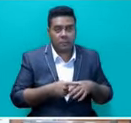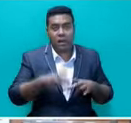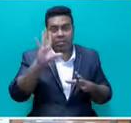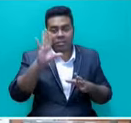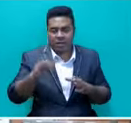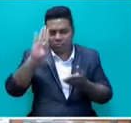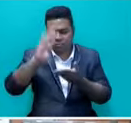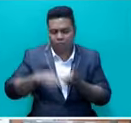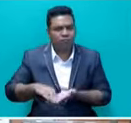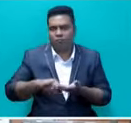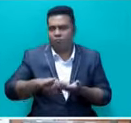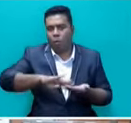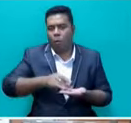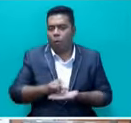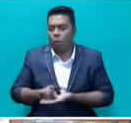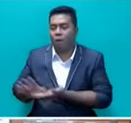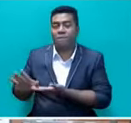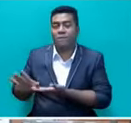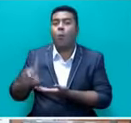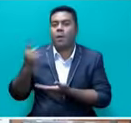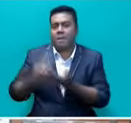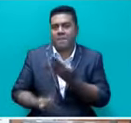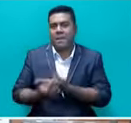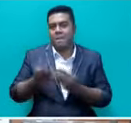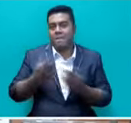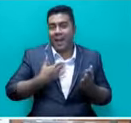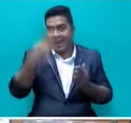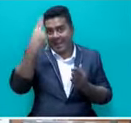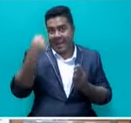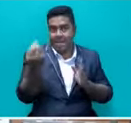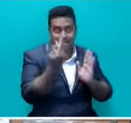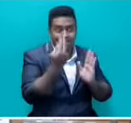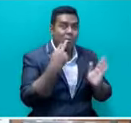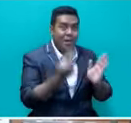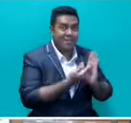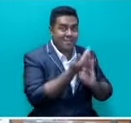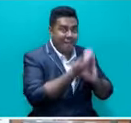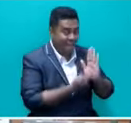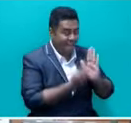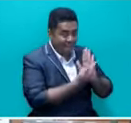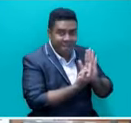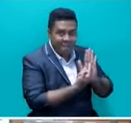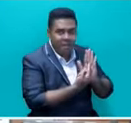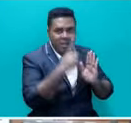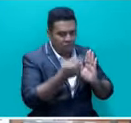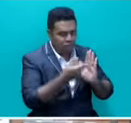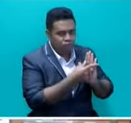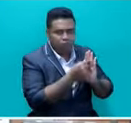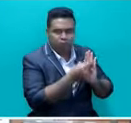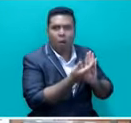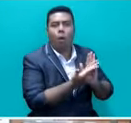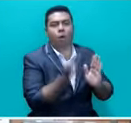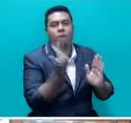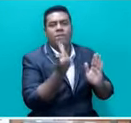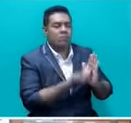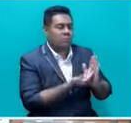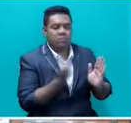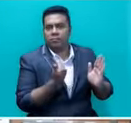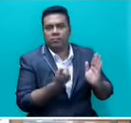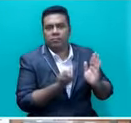quashes the conviction, then my name is removed from the register. You have to go through the appeal process in the court system. Thank